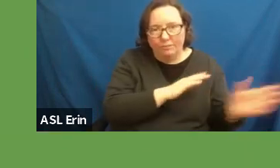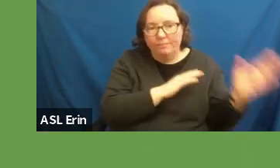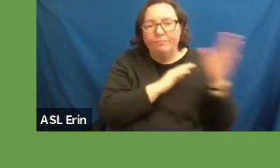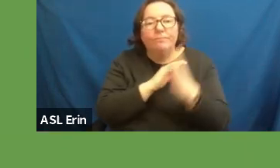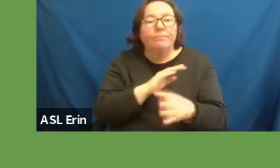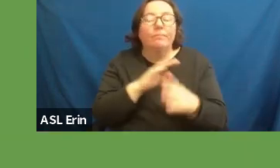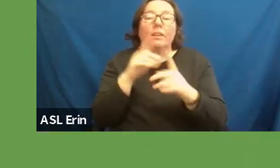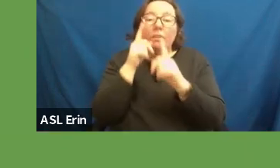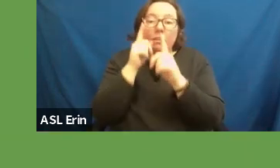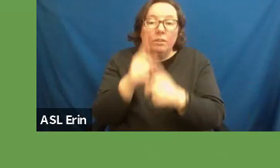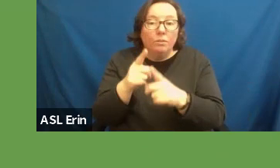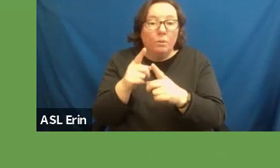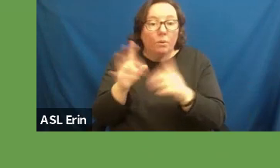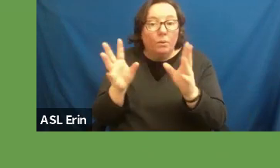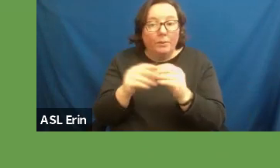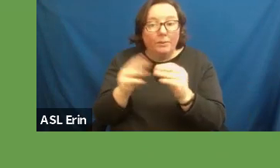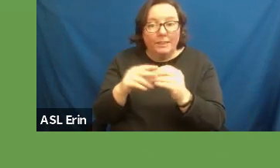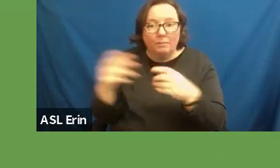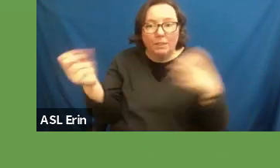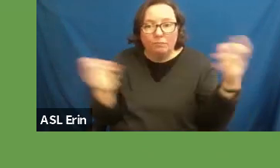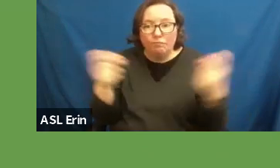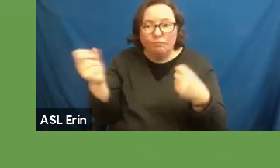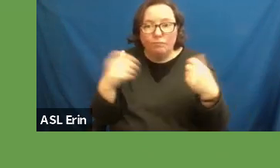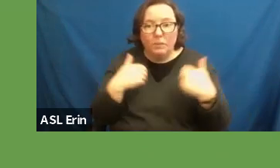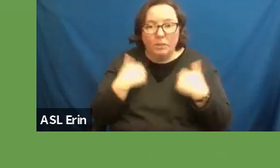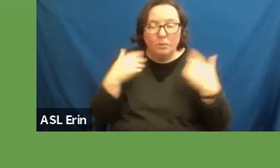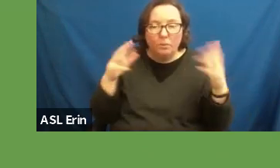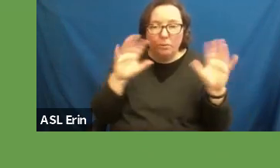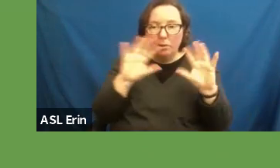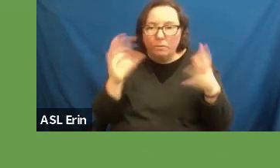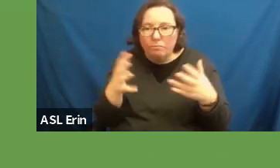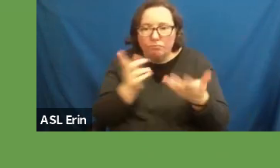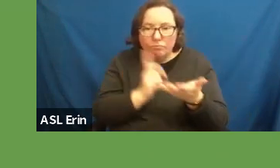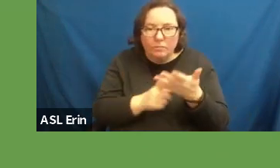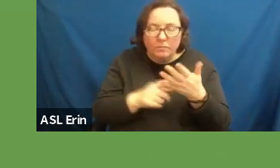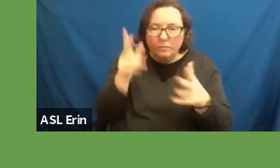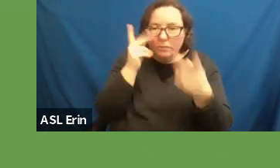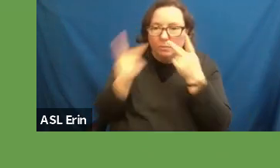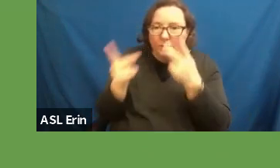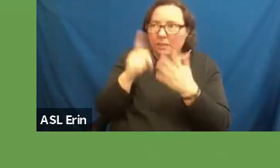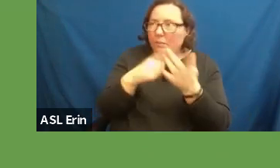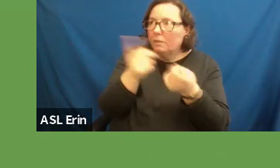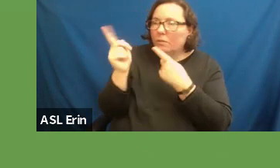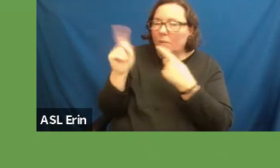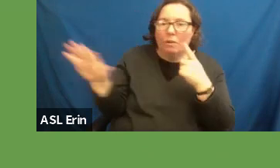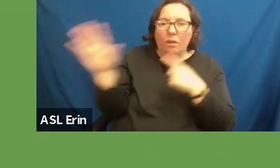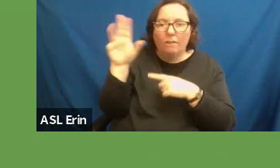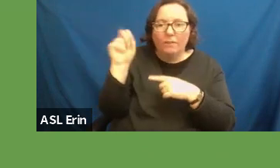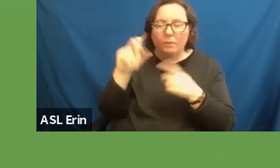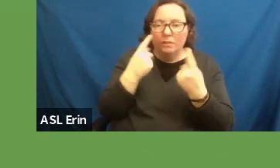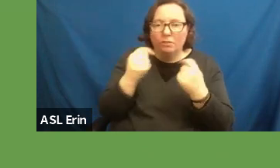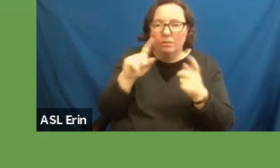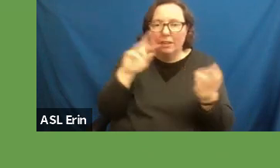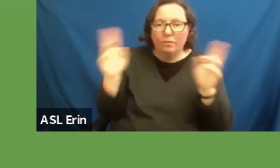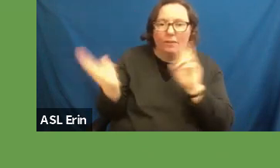Ultimately, the purpose of our youth summit was to learn about what other schools are doing across the country to reform their admission structures,